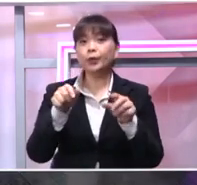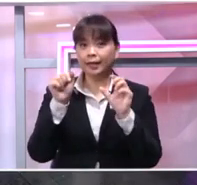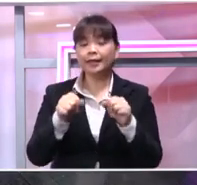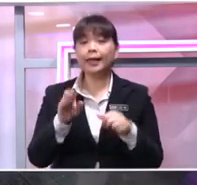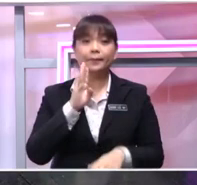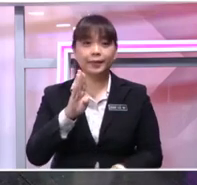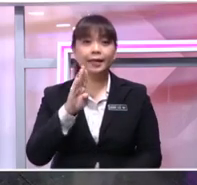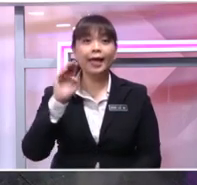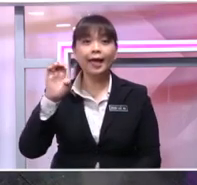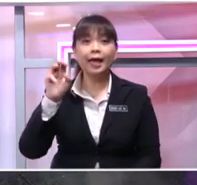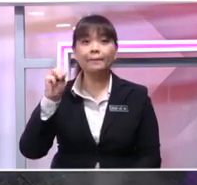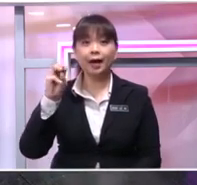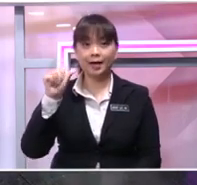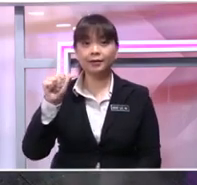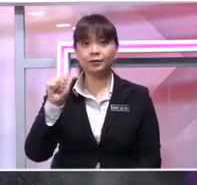Will you?